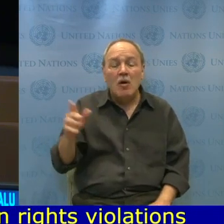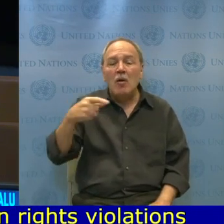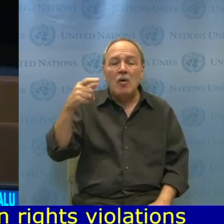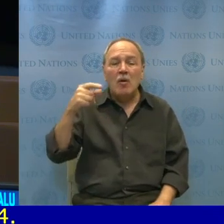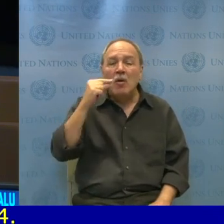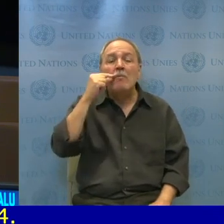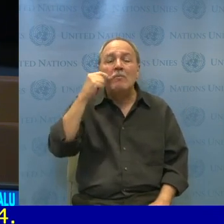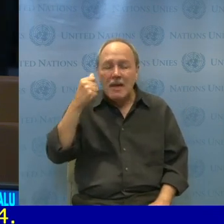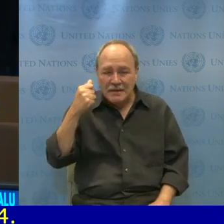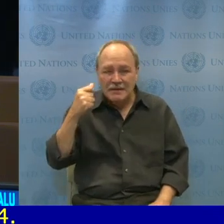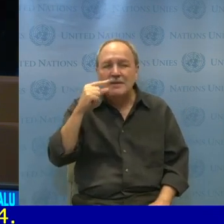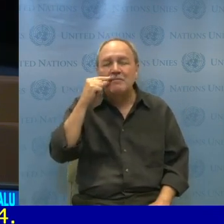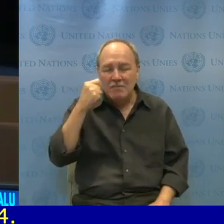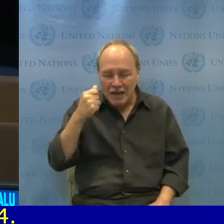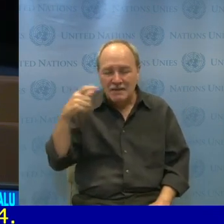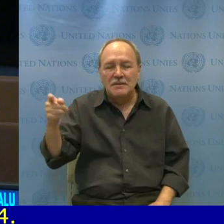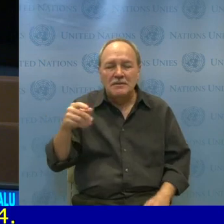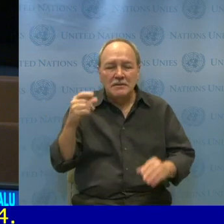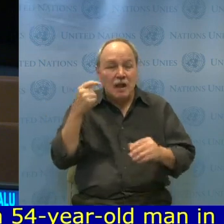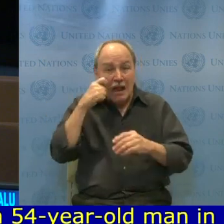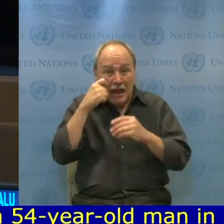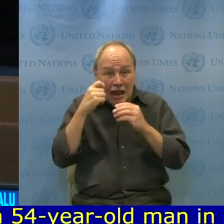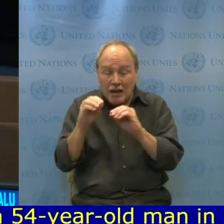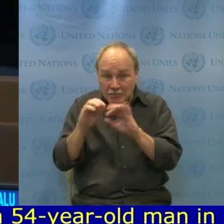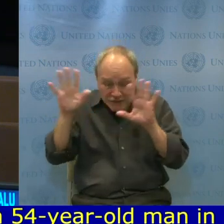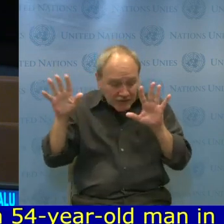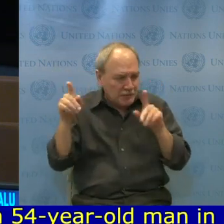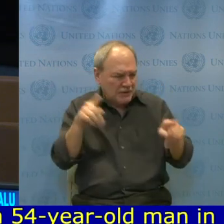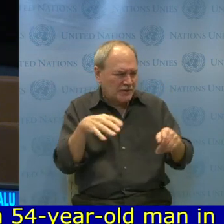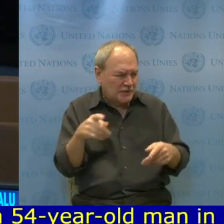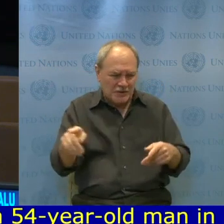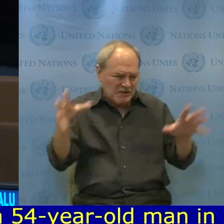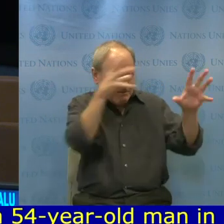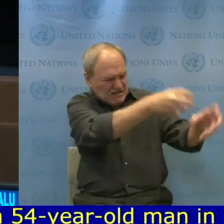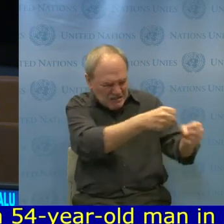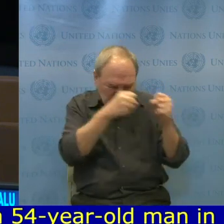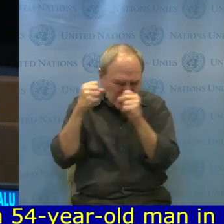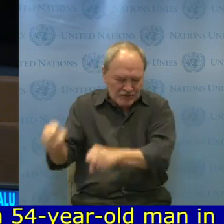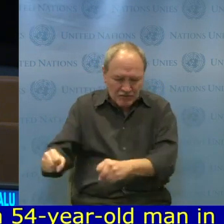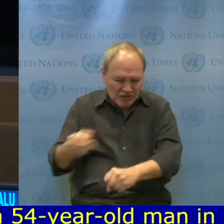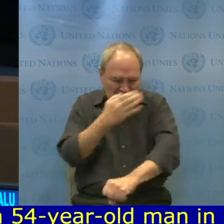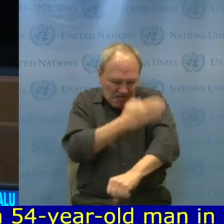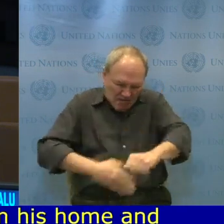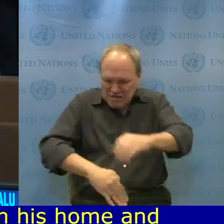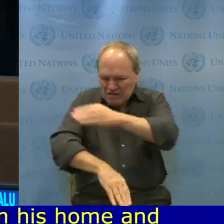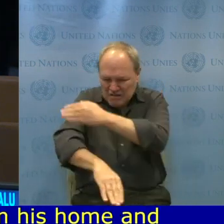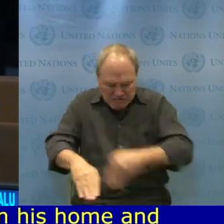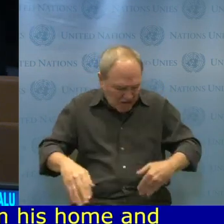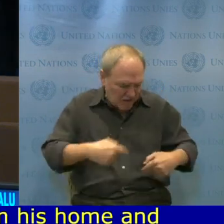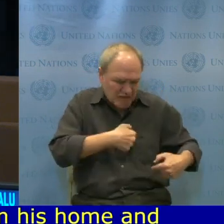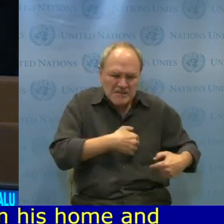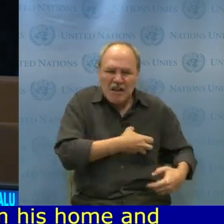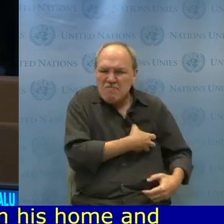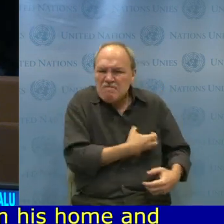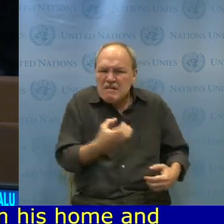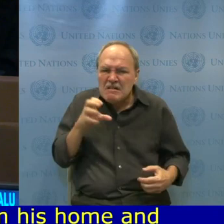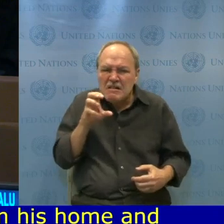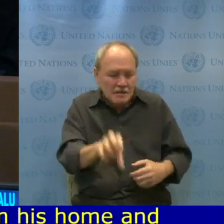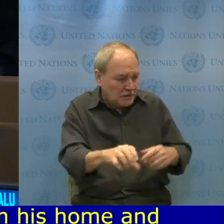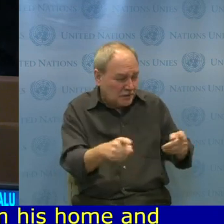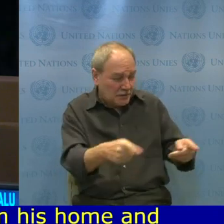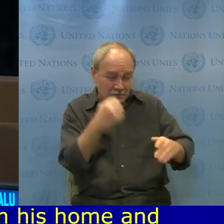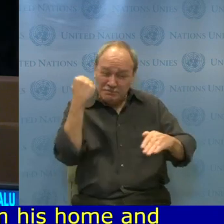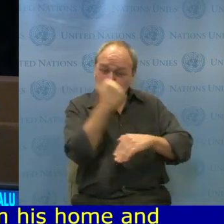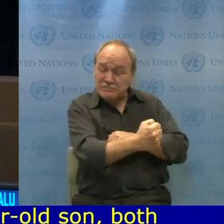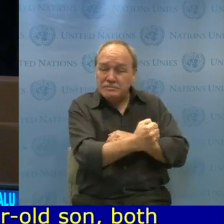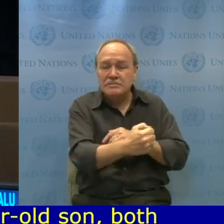9-year-old son. Both hands were amputated and his heart was removed. Standing Voice has learned over the last decade that this issue is far too complex and